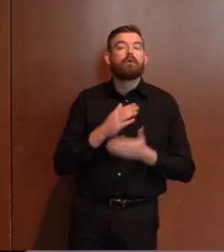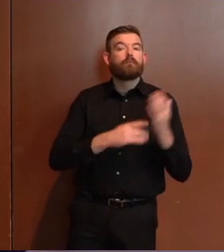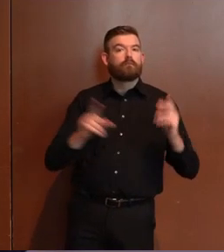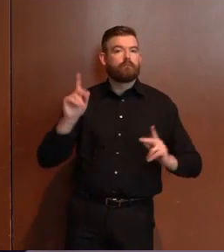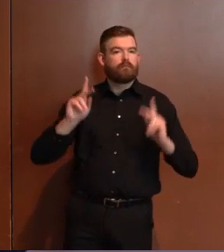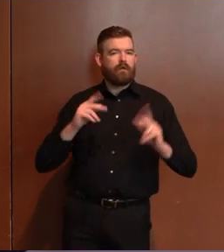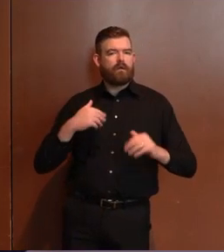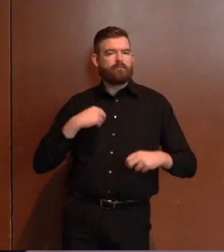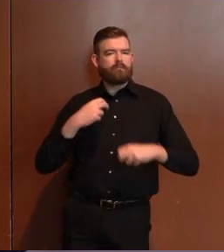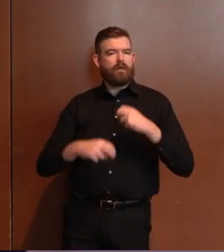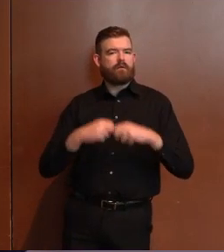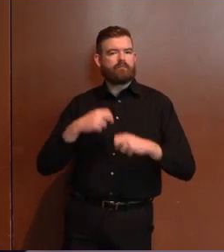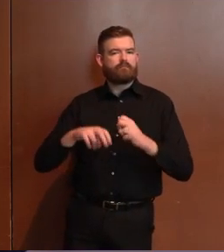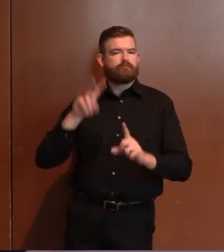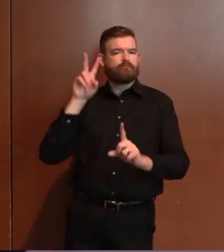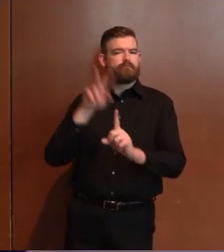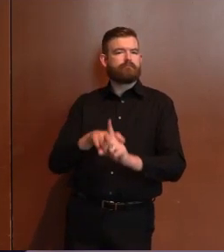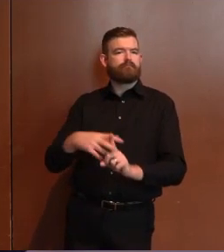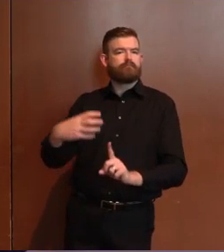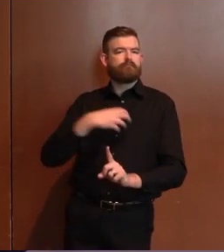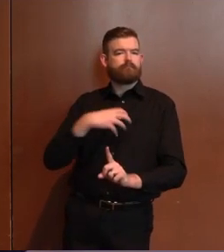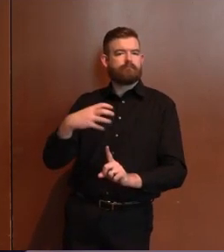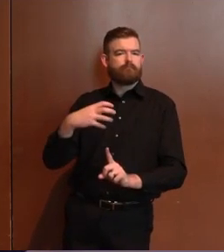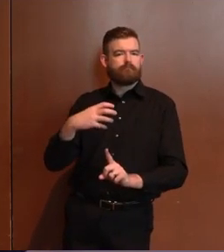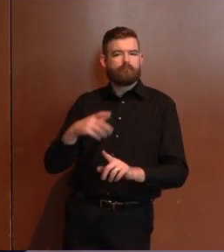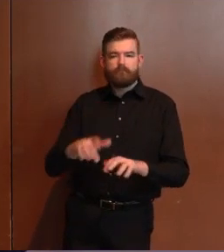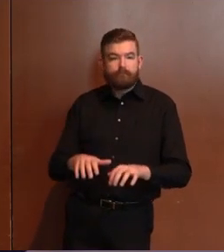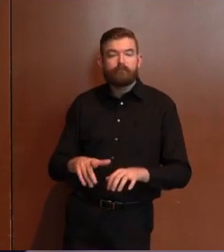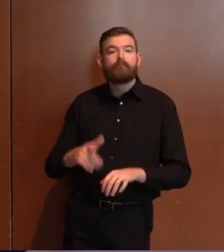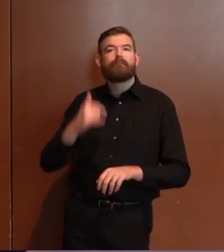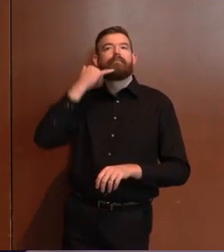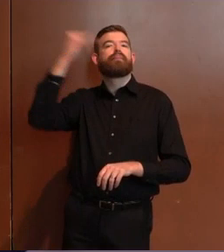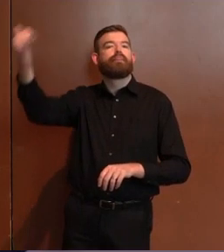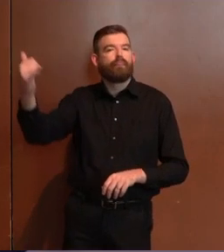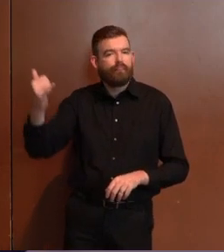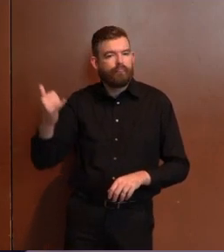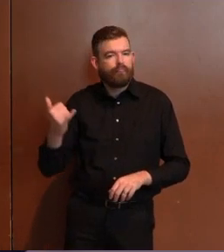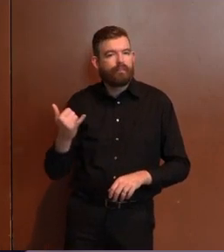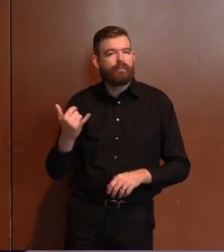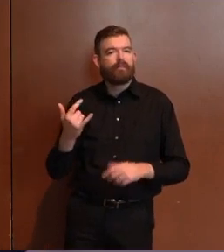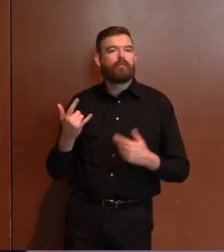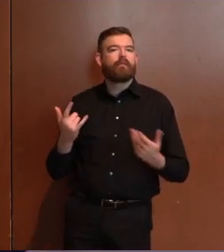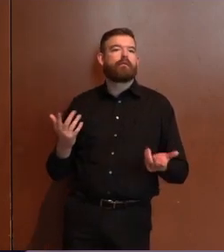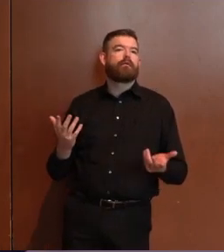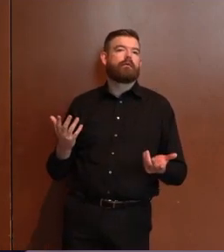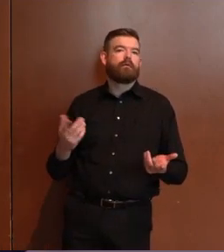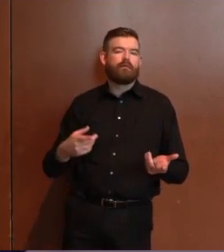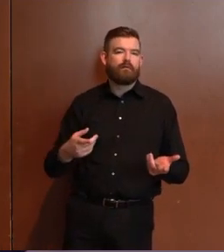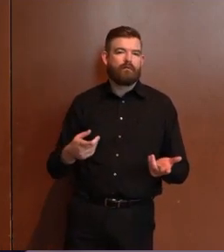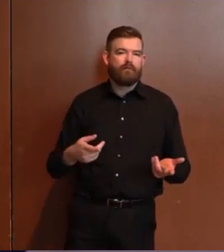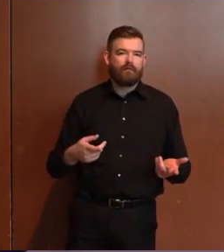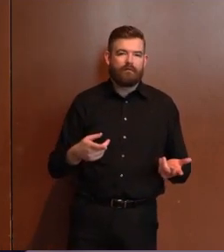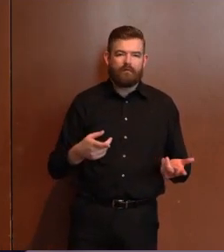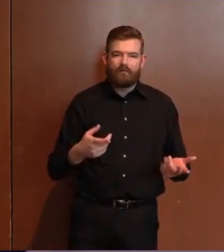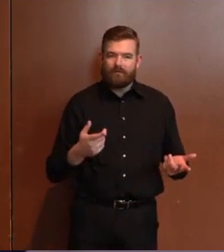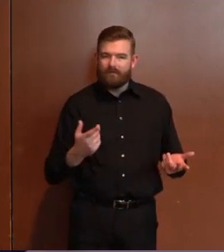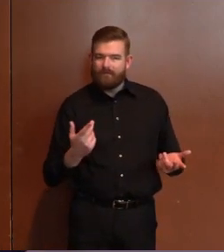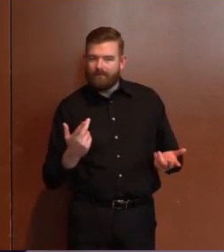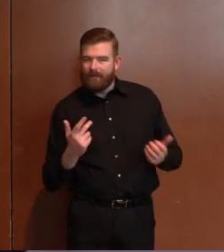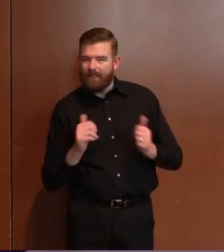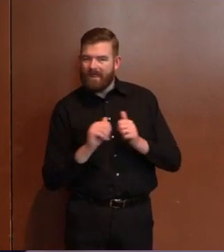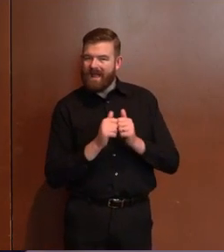then need to call in, can you give them any guidance to prevent the need for them to call in, anything they should do in terms of making sure the application